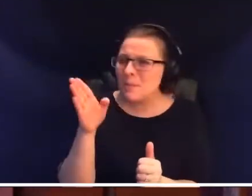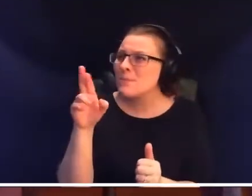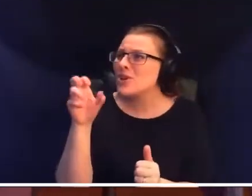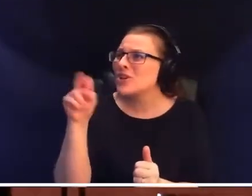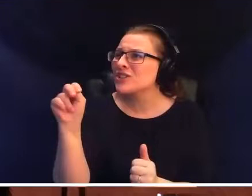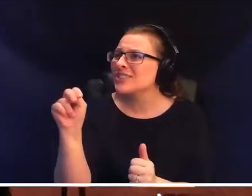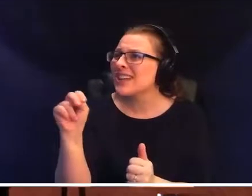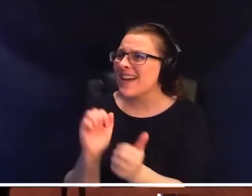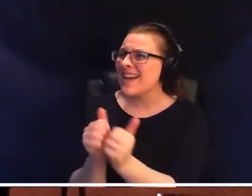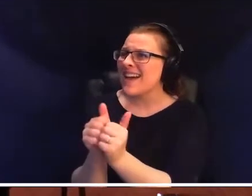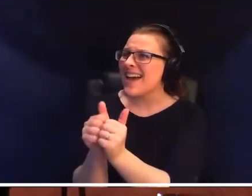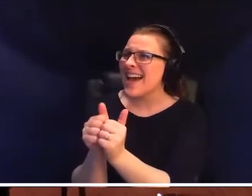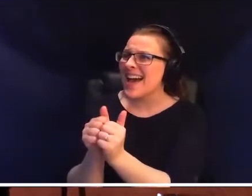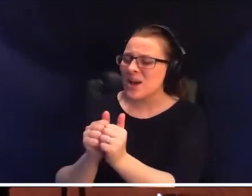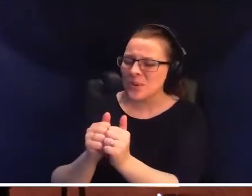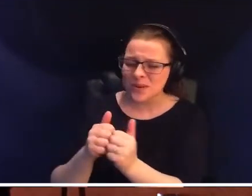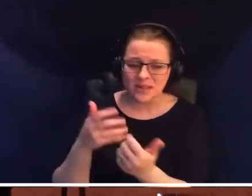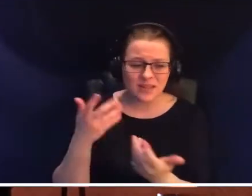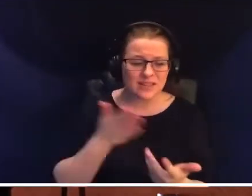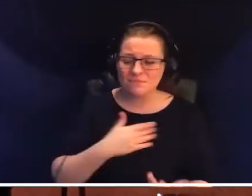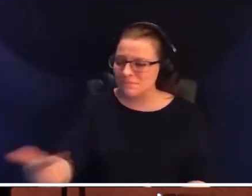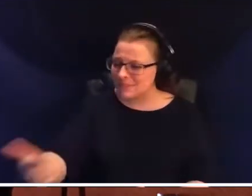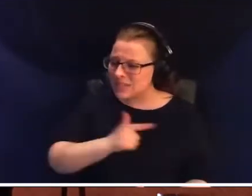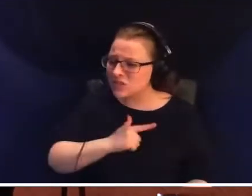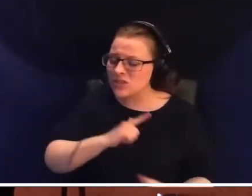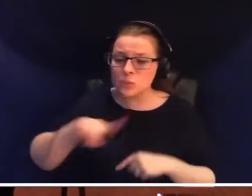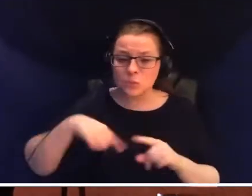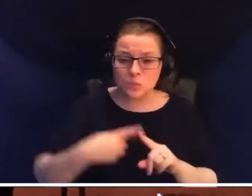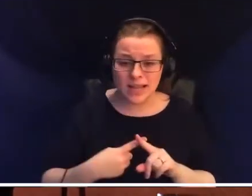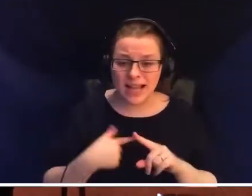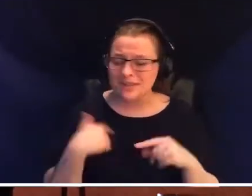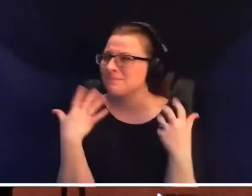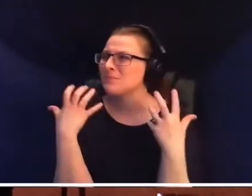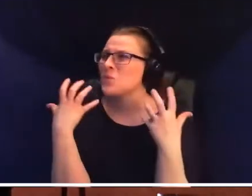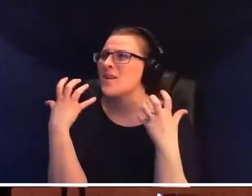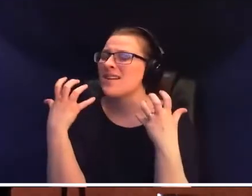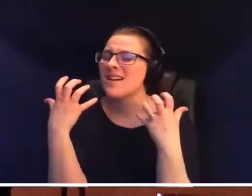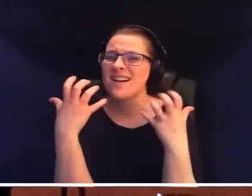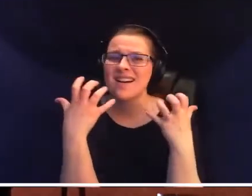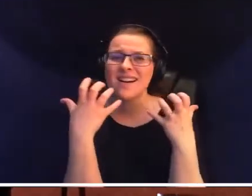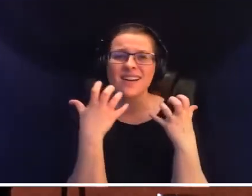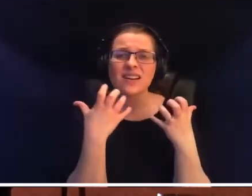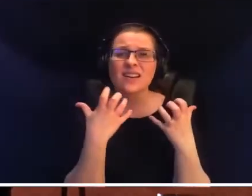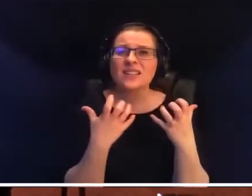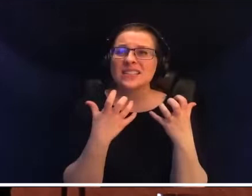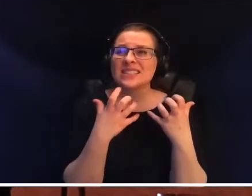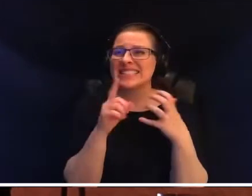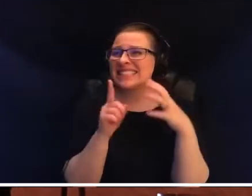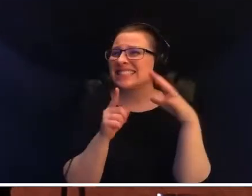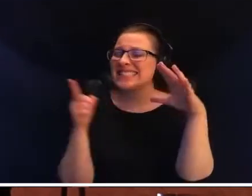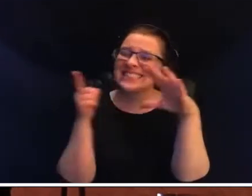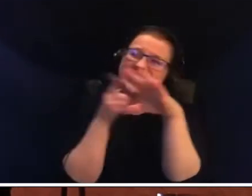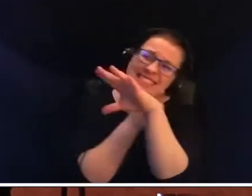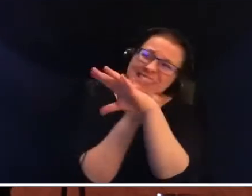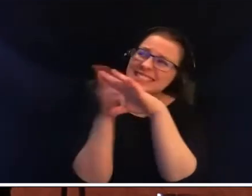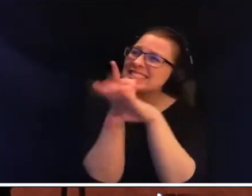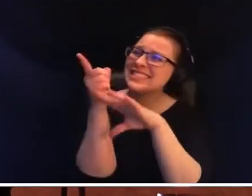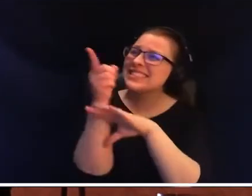Burn. When's it my turn? Wouldn't I love, love to explore the